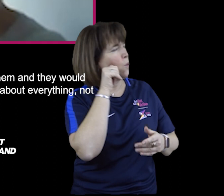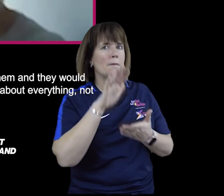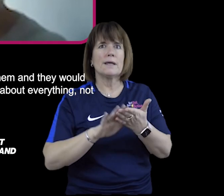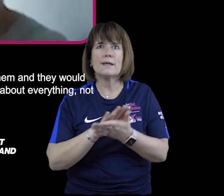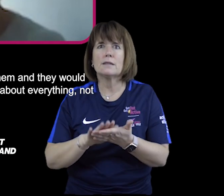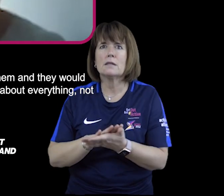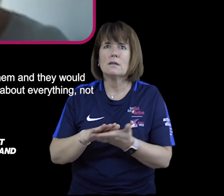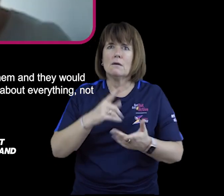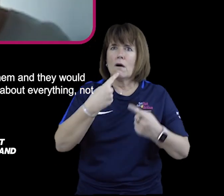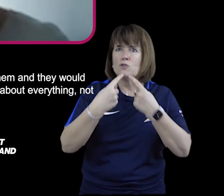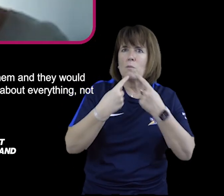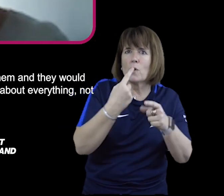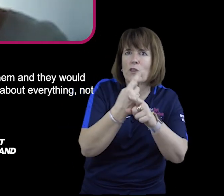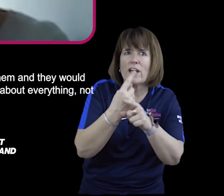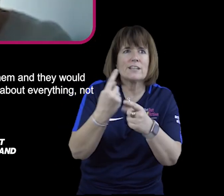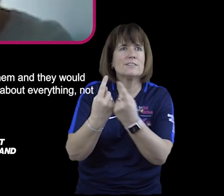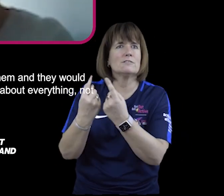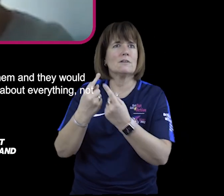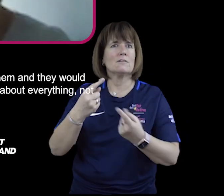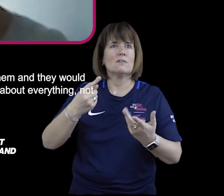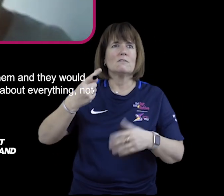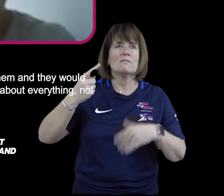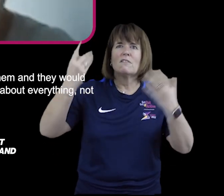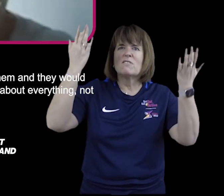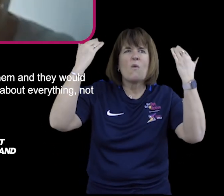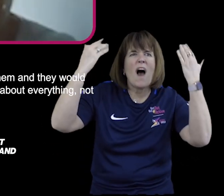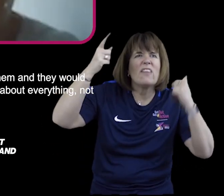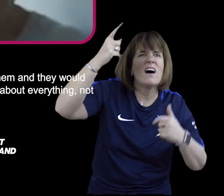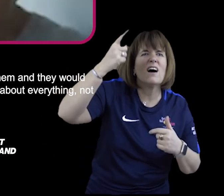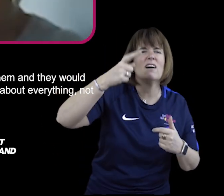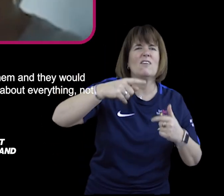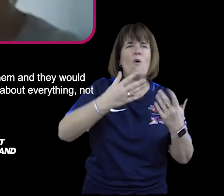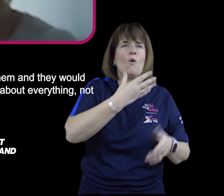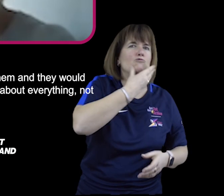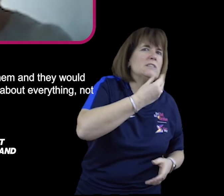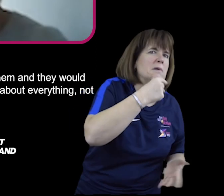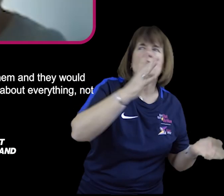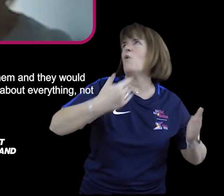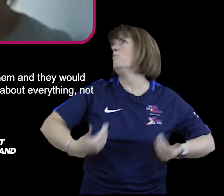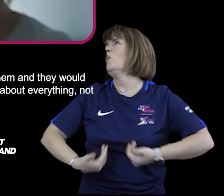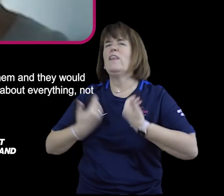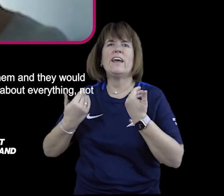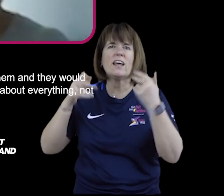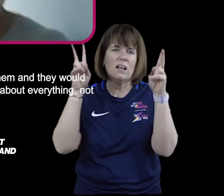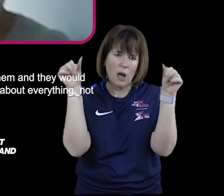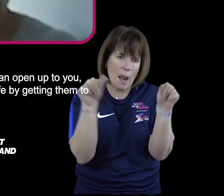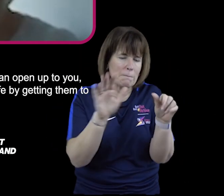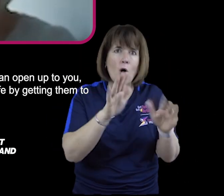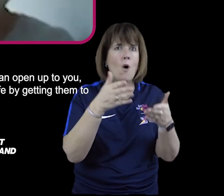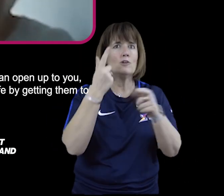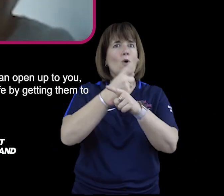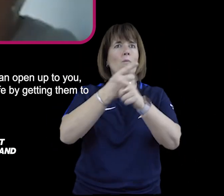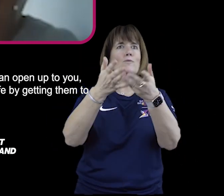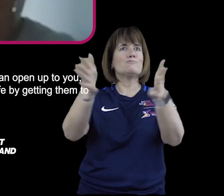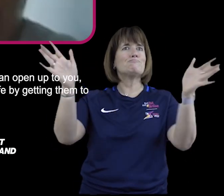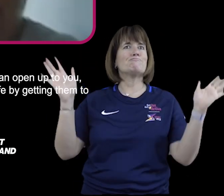about that. Do you know what I mean? You get talking about everything, not just the weather, not just Christmas or your birthdays. You